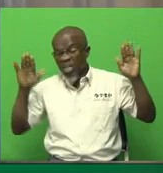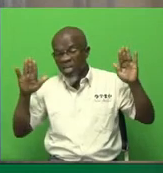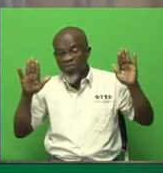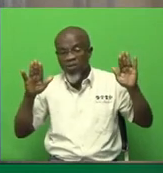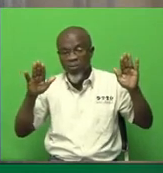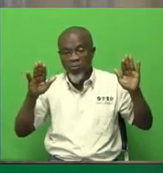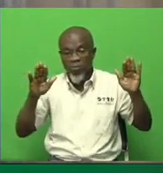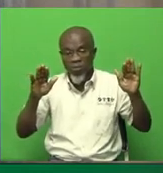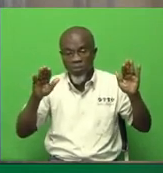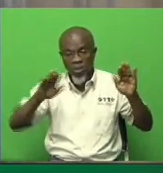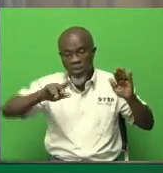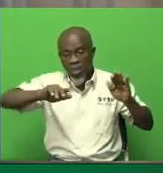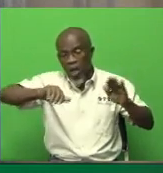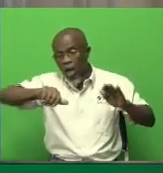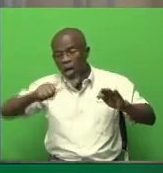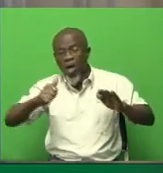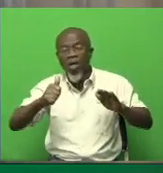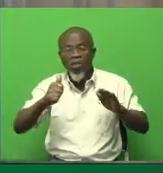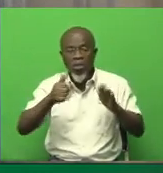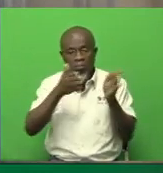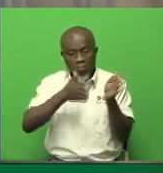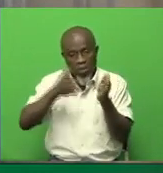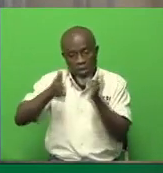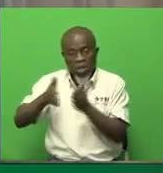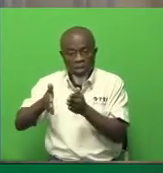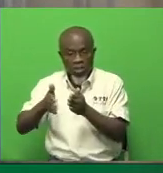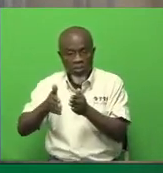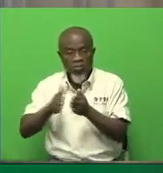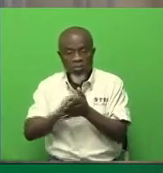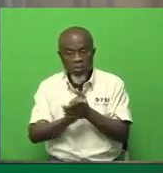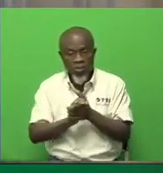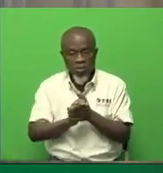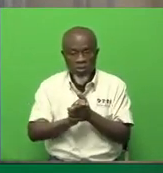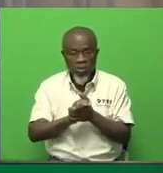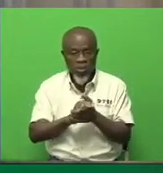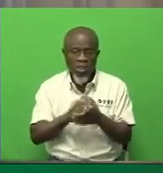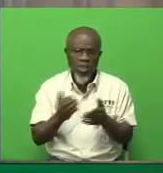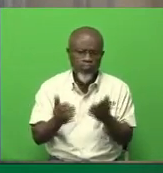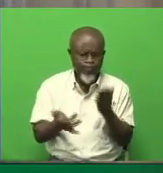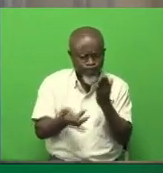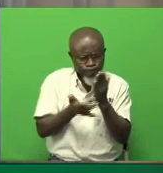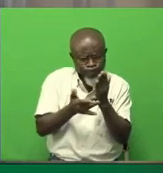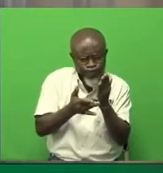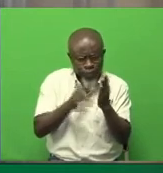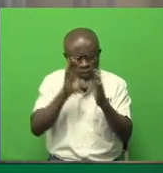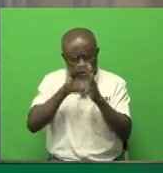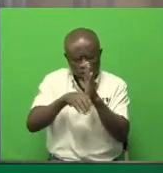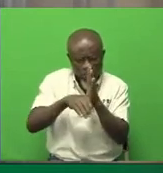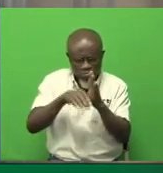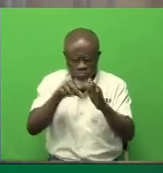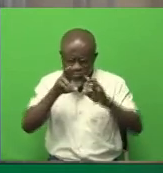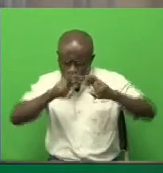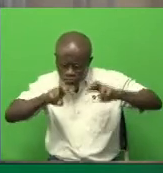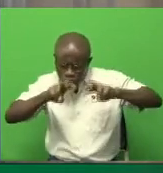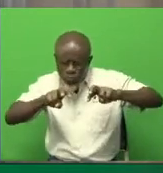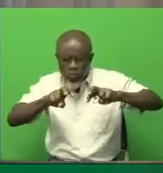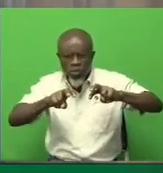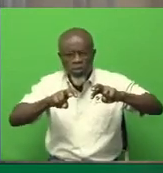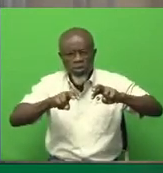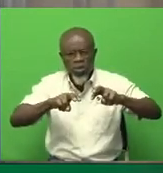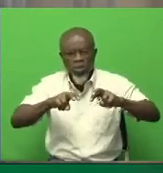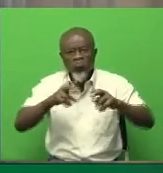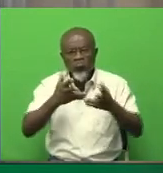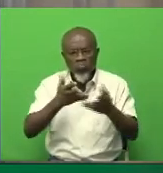development Outsourcing centers cyber crime legislation completed e-buslings and job